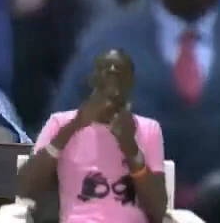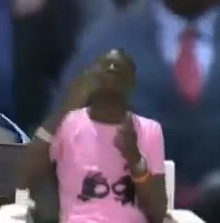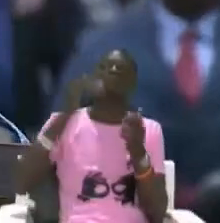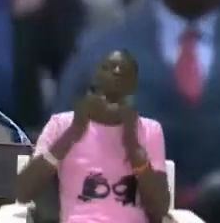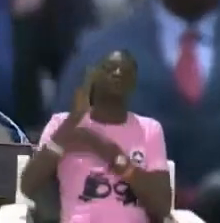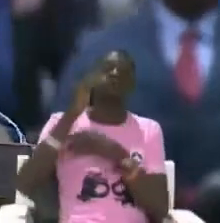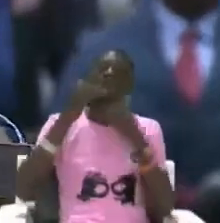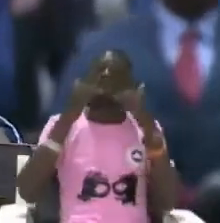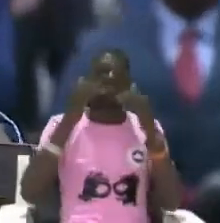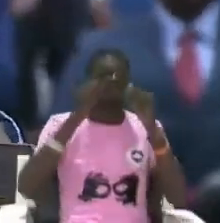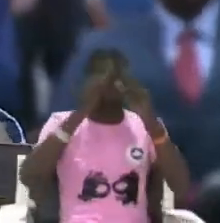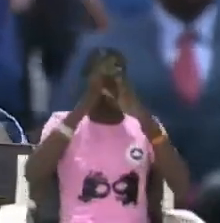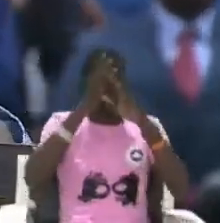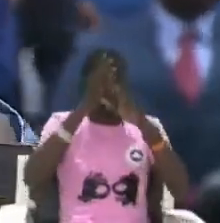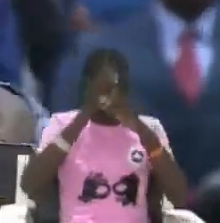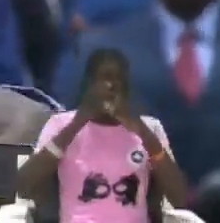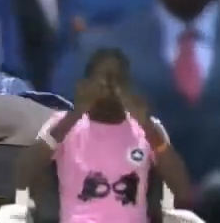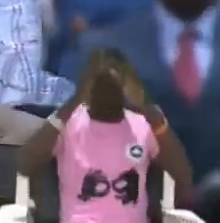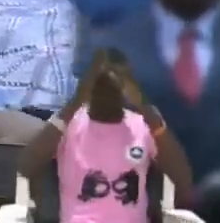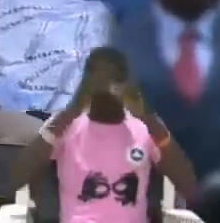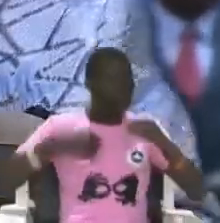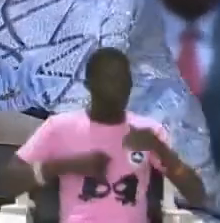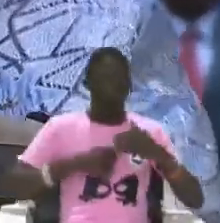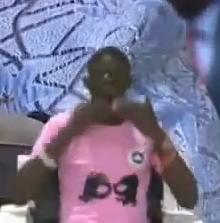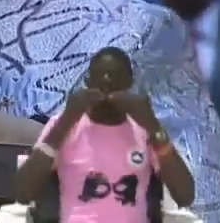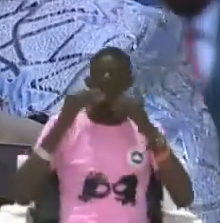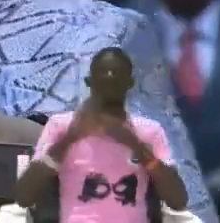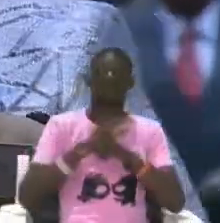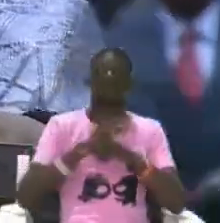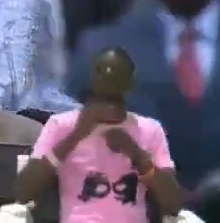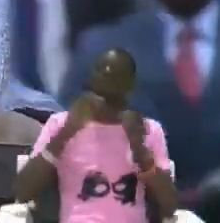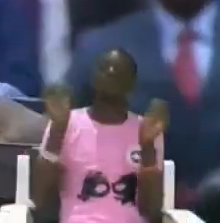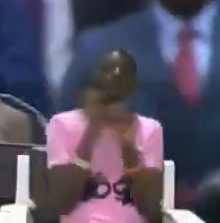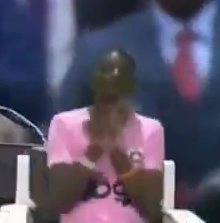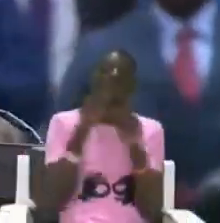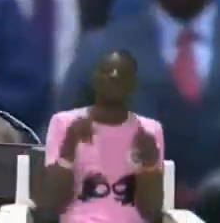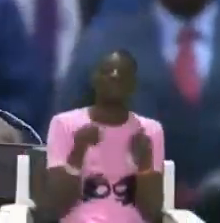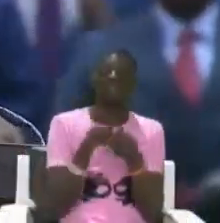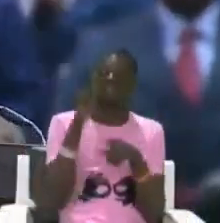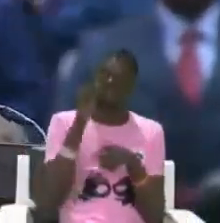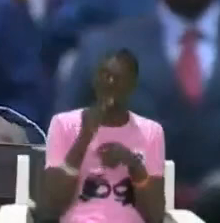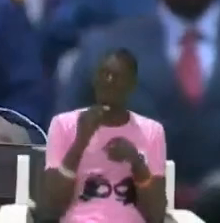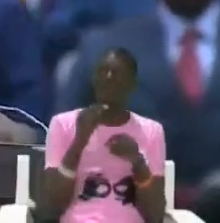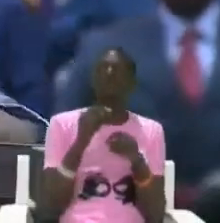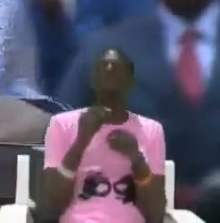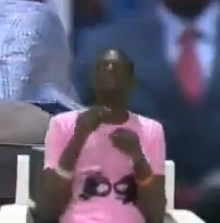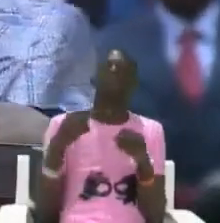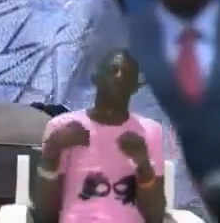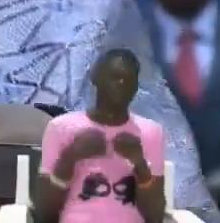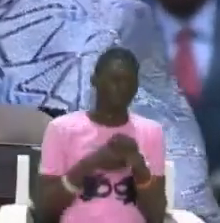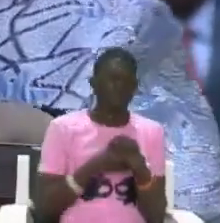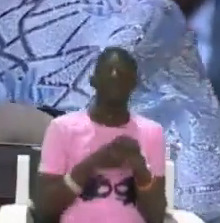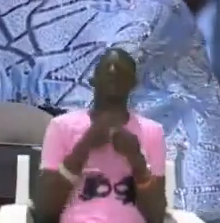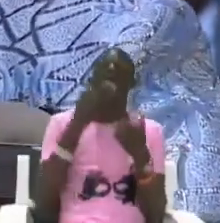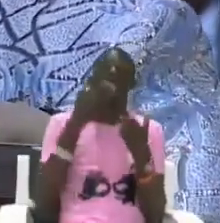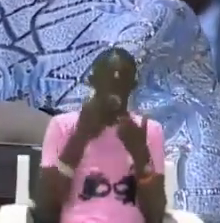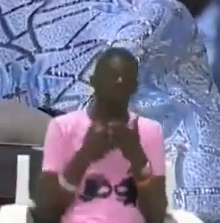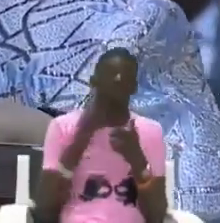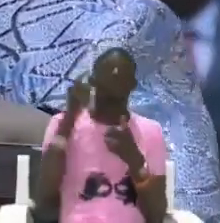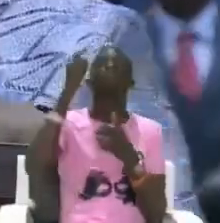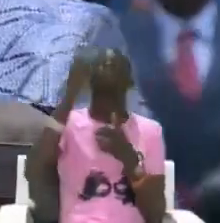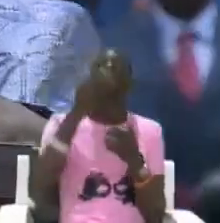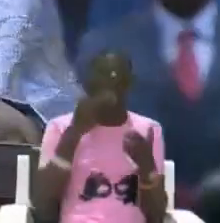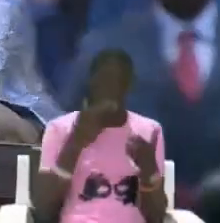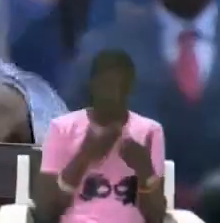thank you, Father, Lord. Daddy, we appreciate you. There is none like you. promise fulfilling God, covenant